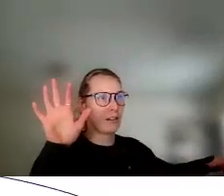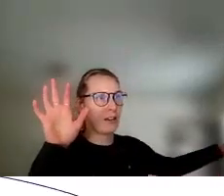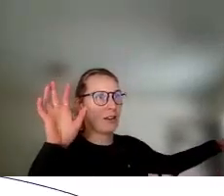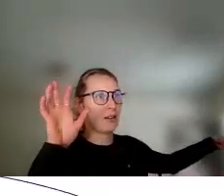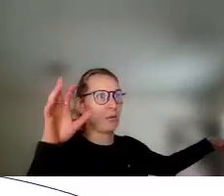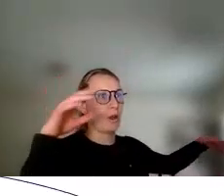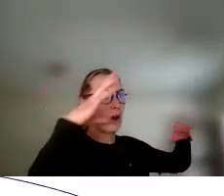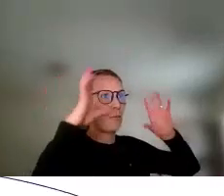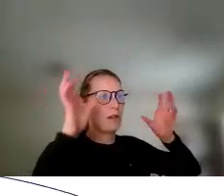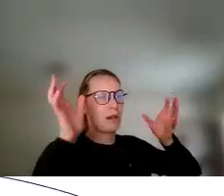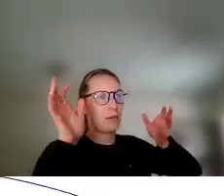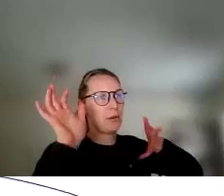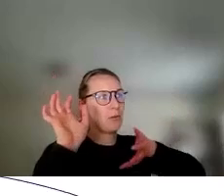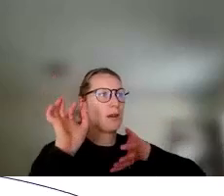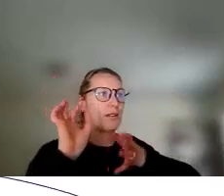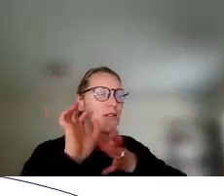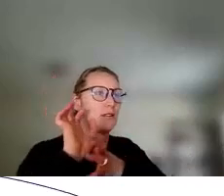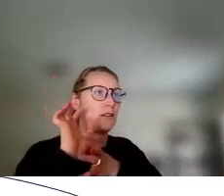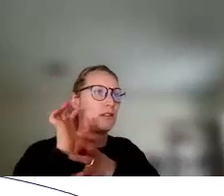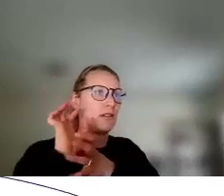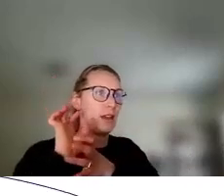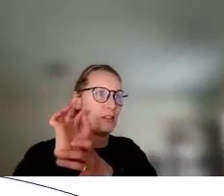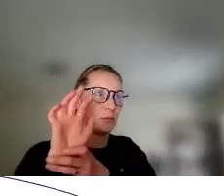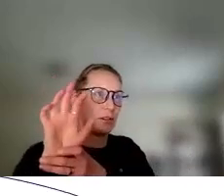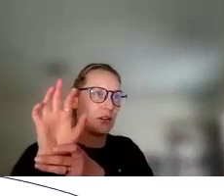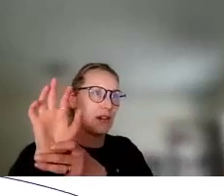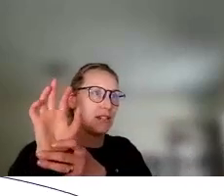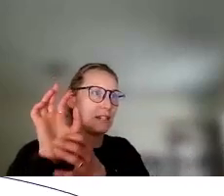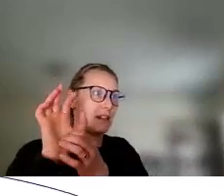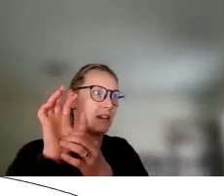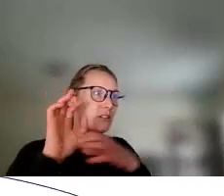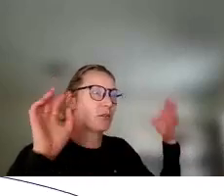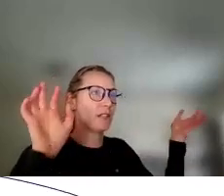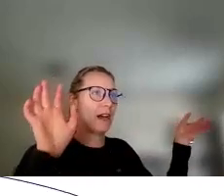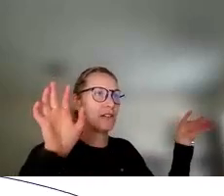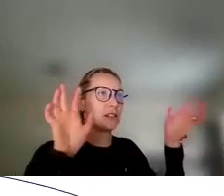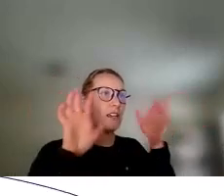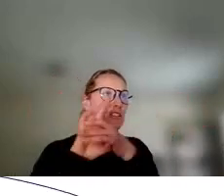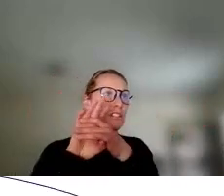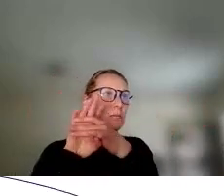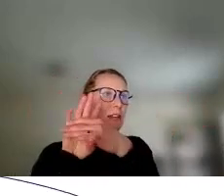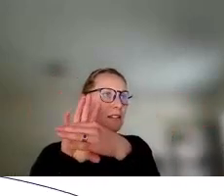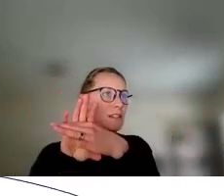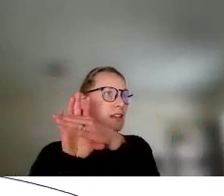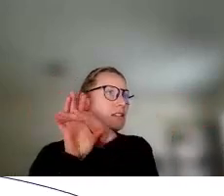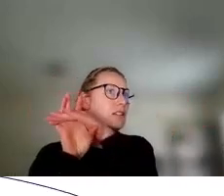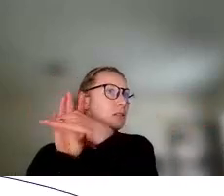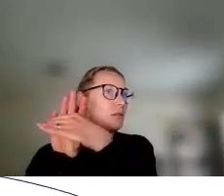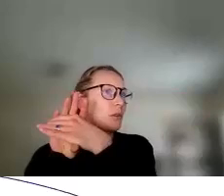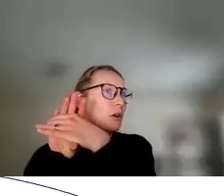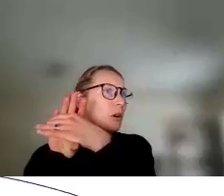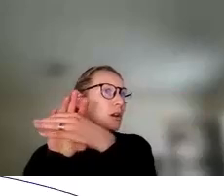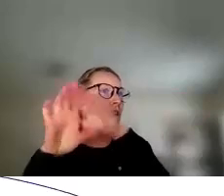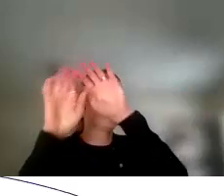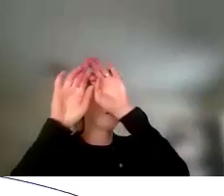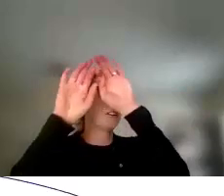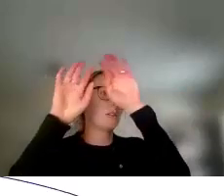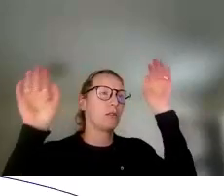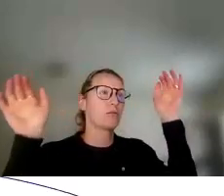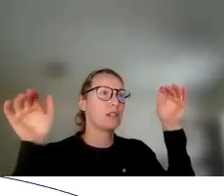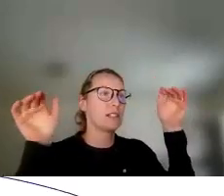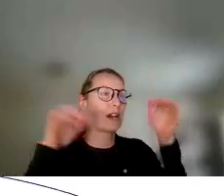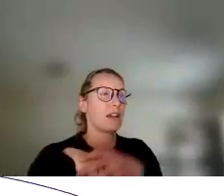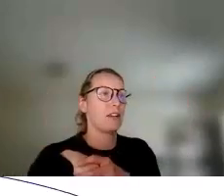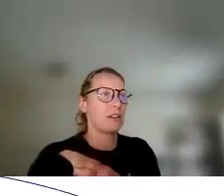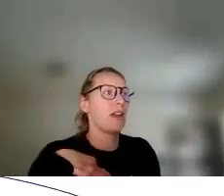waiver that will open up with eligibility criteria to allow CHCBS kids to enroll, and